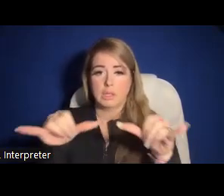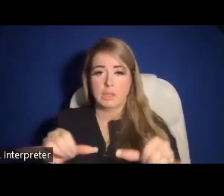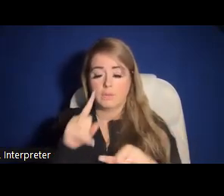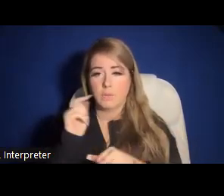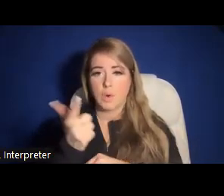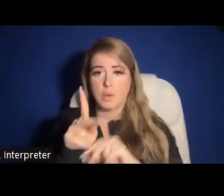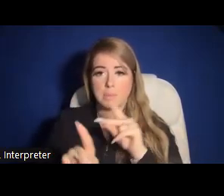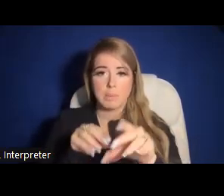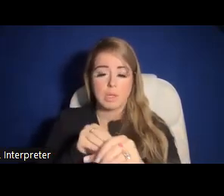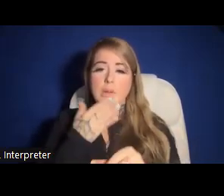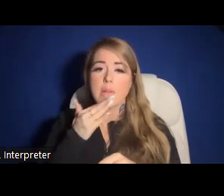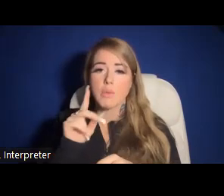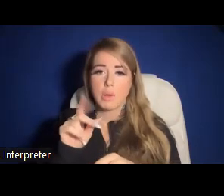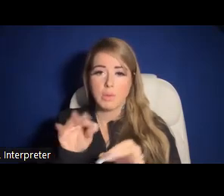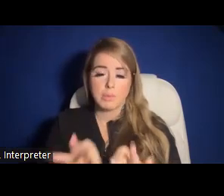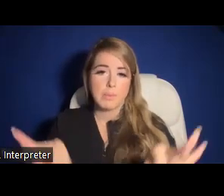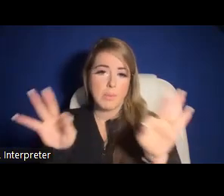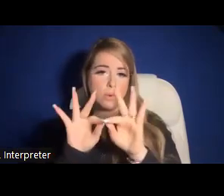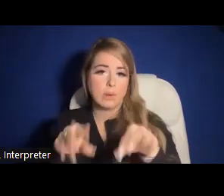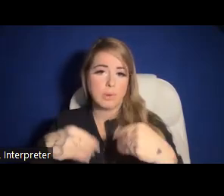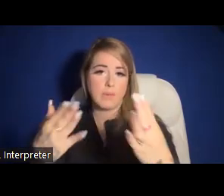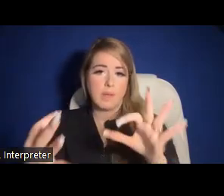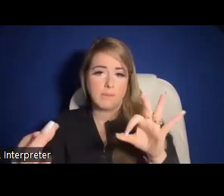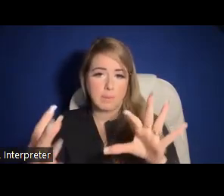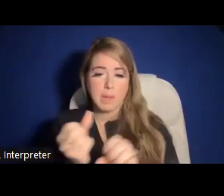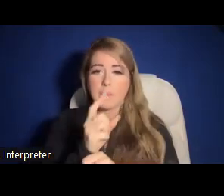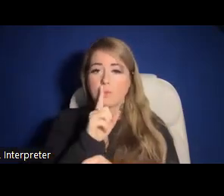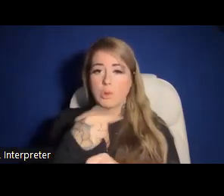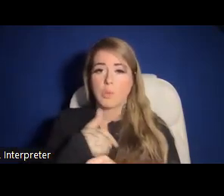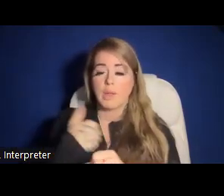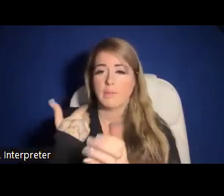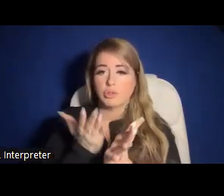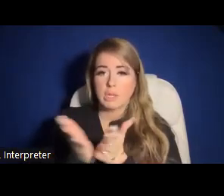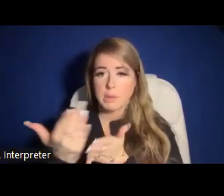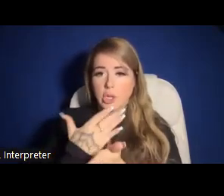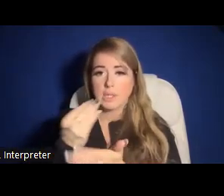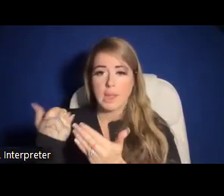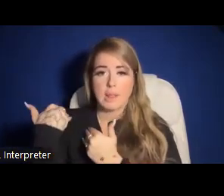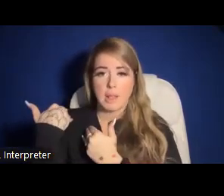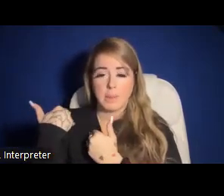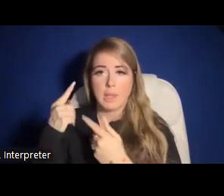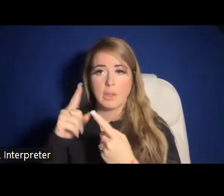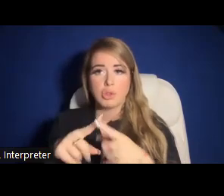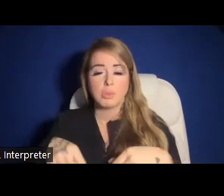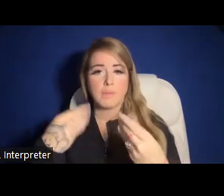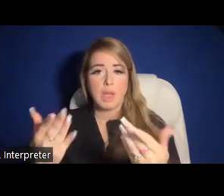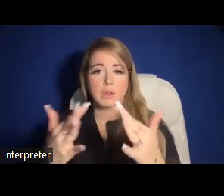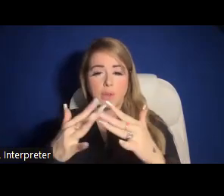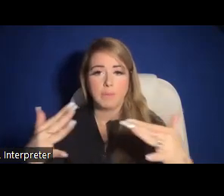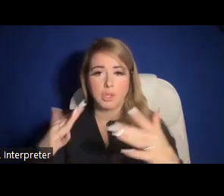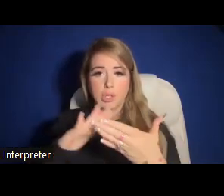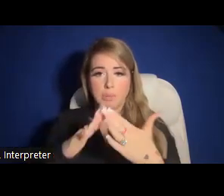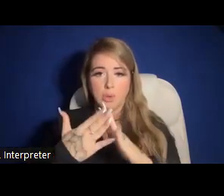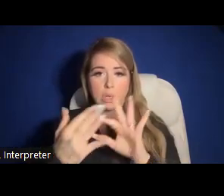Colorado. Providing feedback as a measure of ensuring transparency and accountability, to provide diverse community input